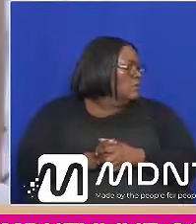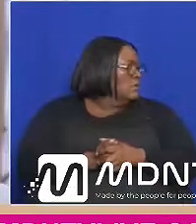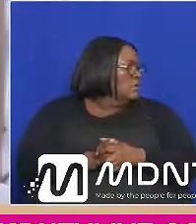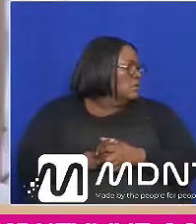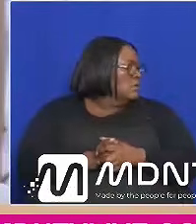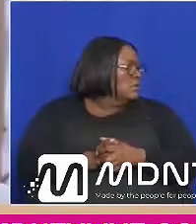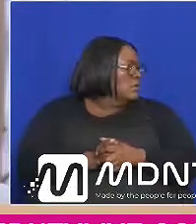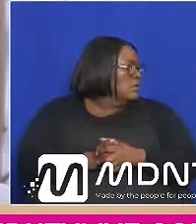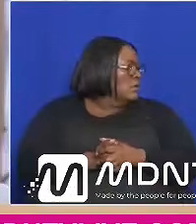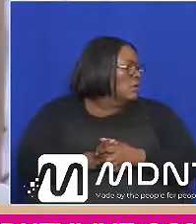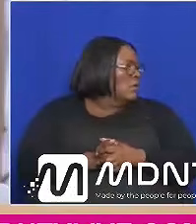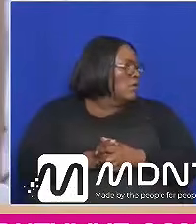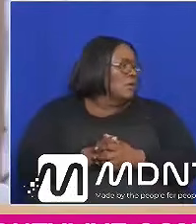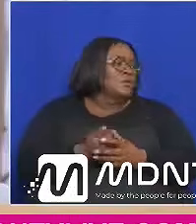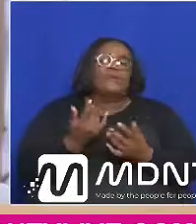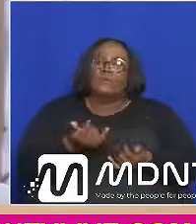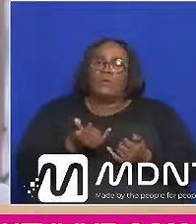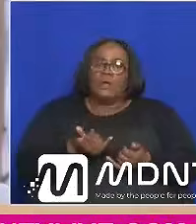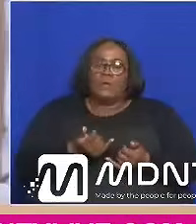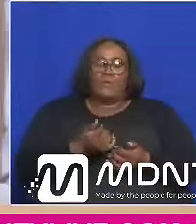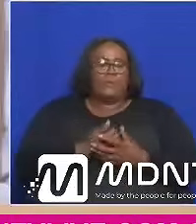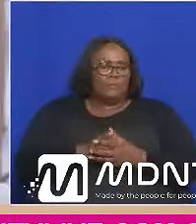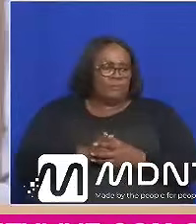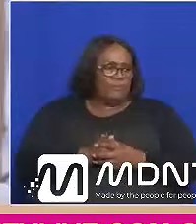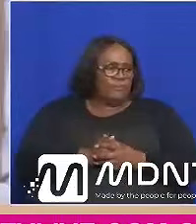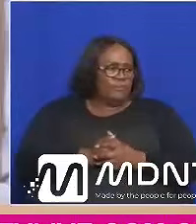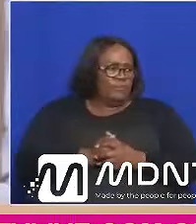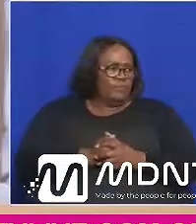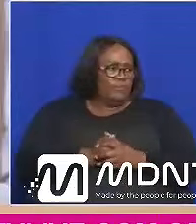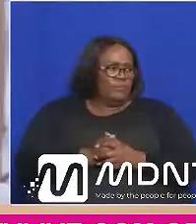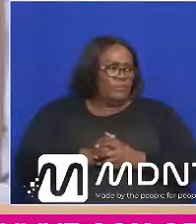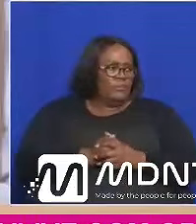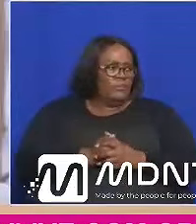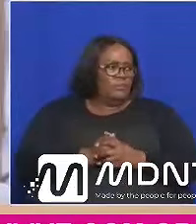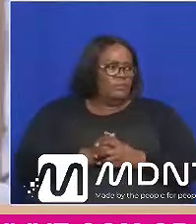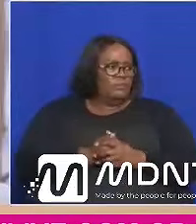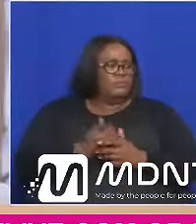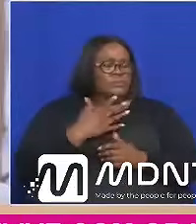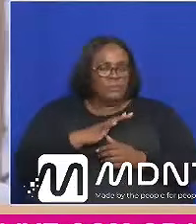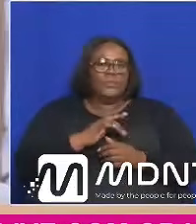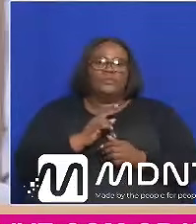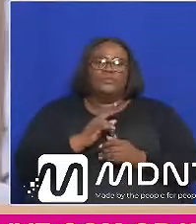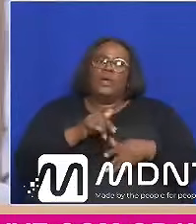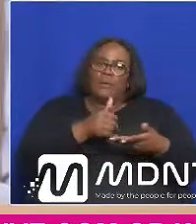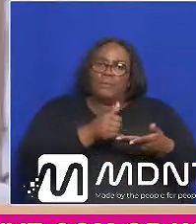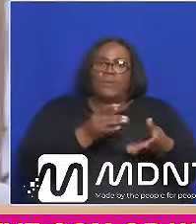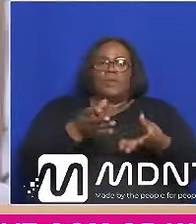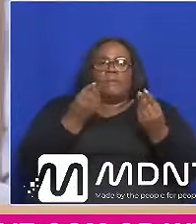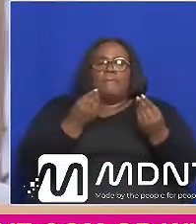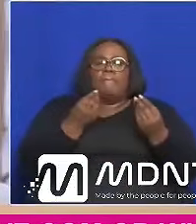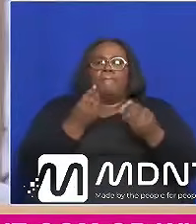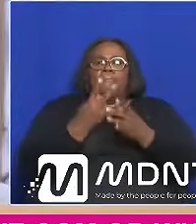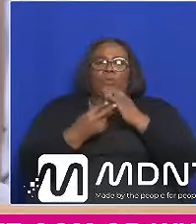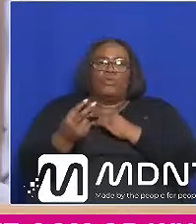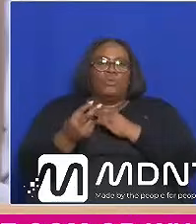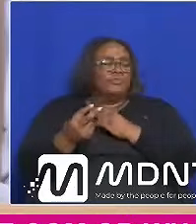interim, sought to assist you and have obtained both the charge sheets, and they are part